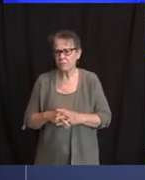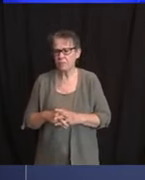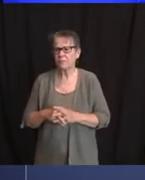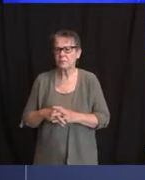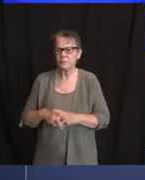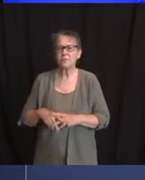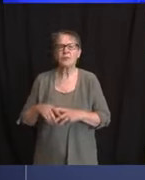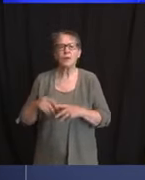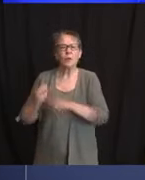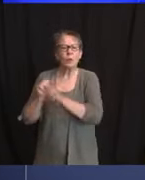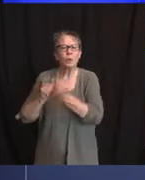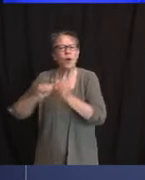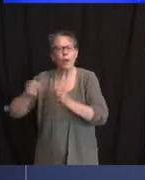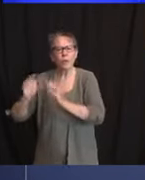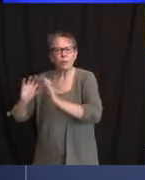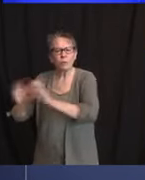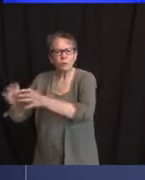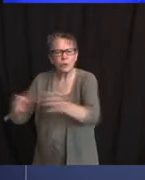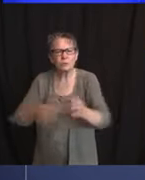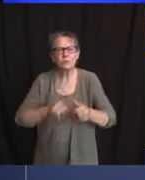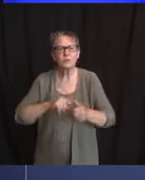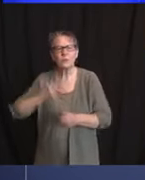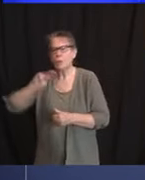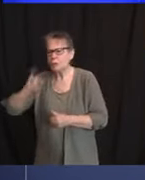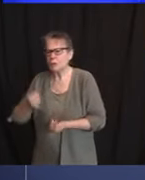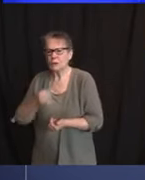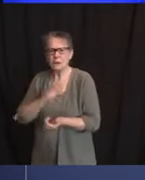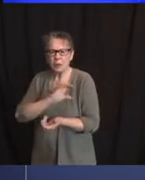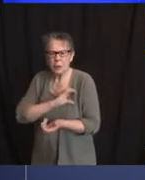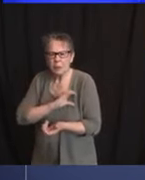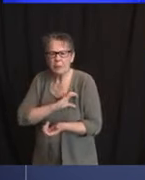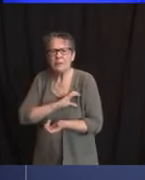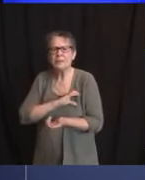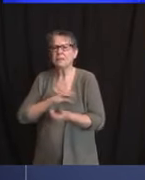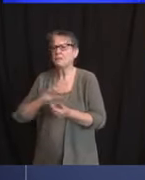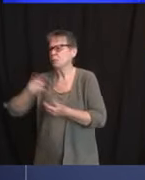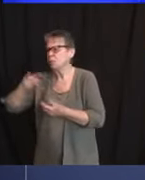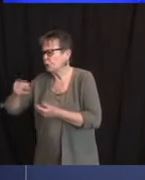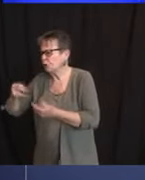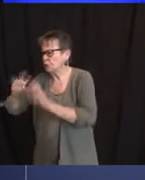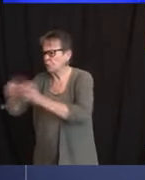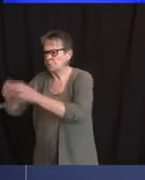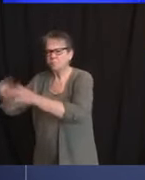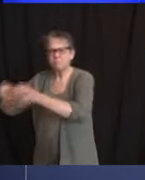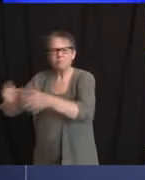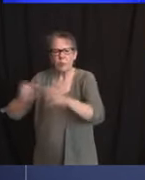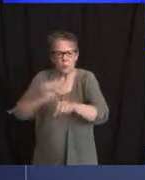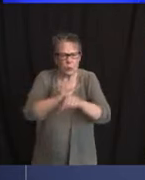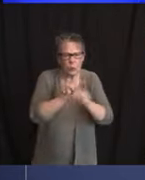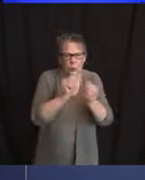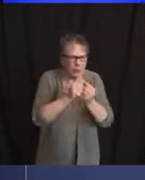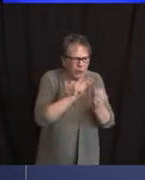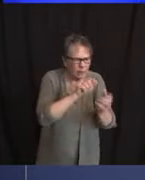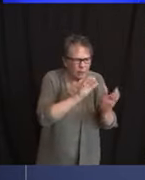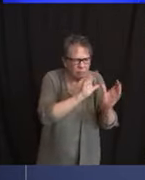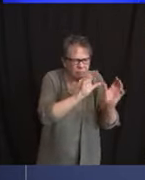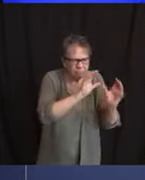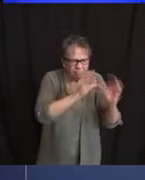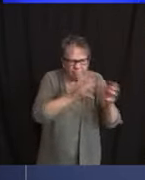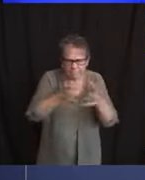understand what's at stake for their members. And I'll continue to press upon my colleagues that the only way to defeat COVID-19 and send